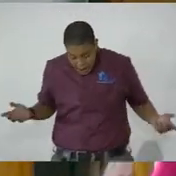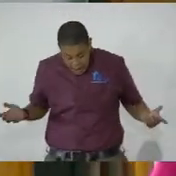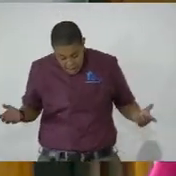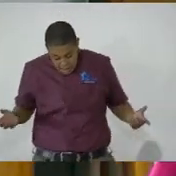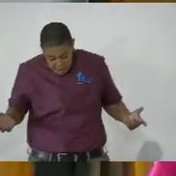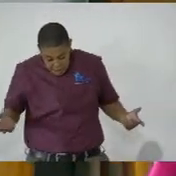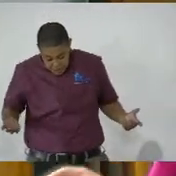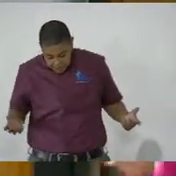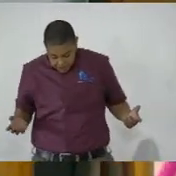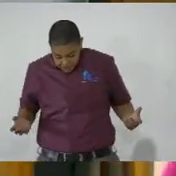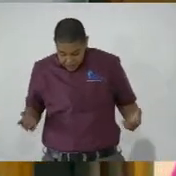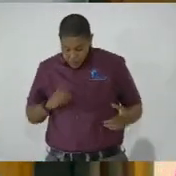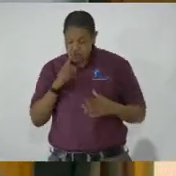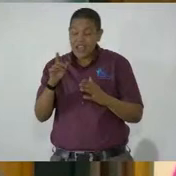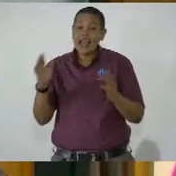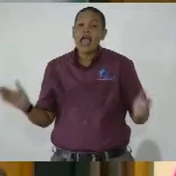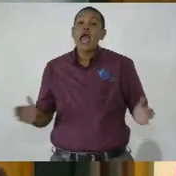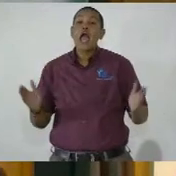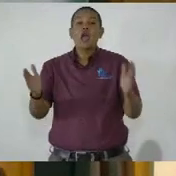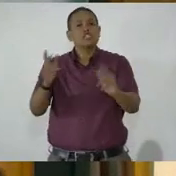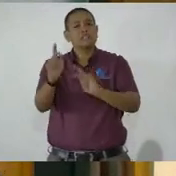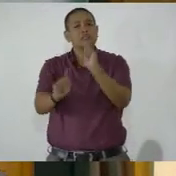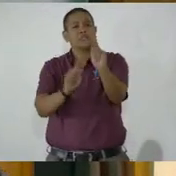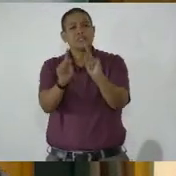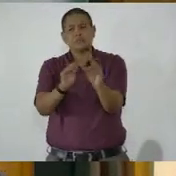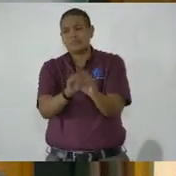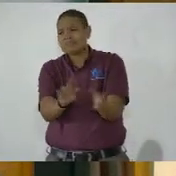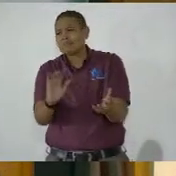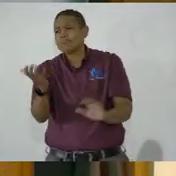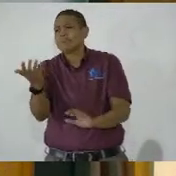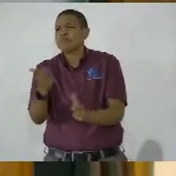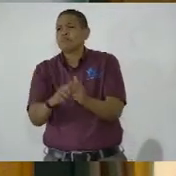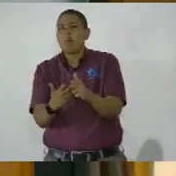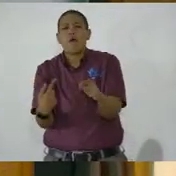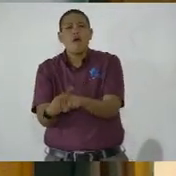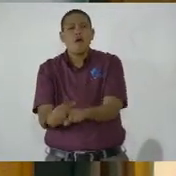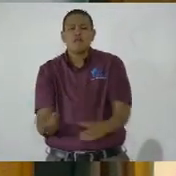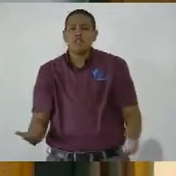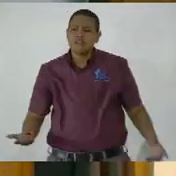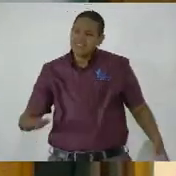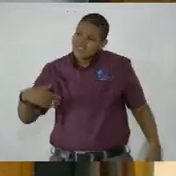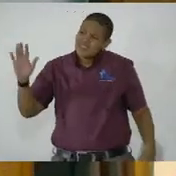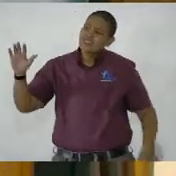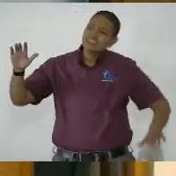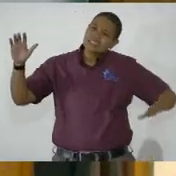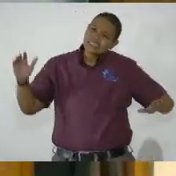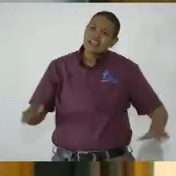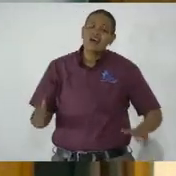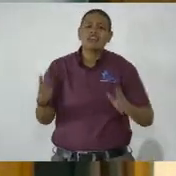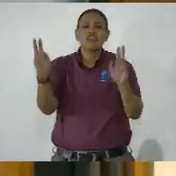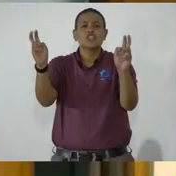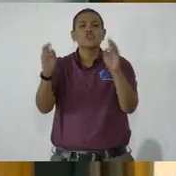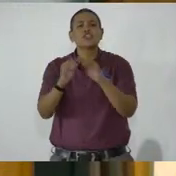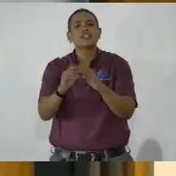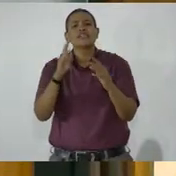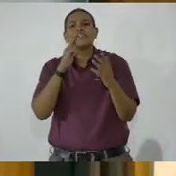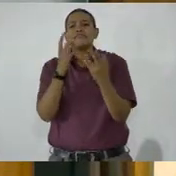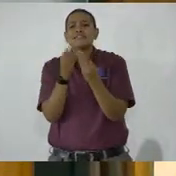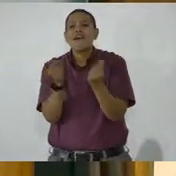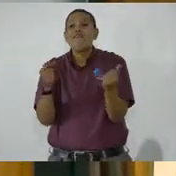to encourage persons in disputes and in conflicts to settle their matters in an amicable